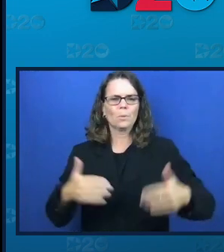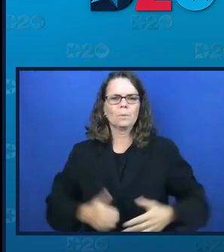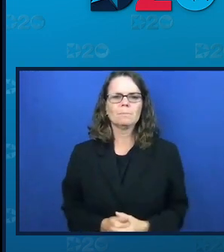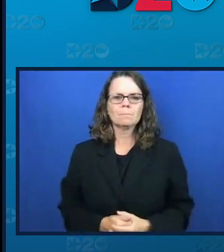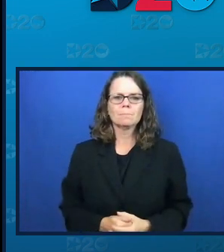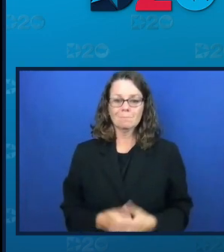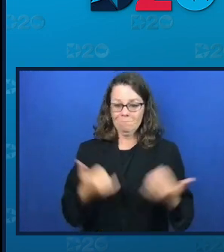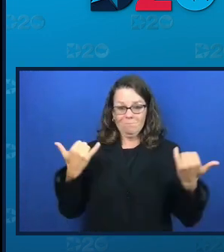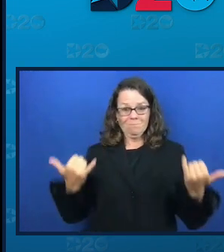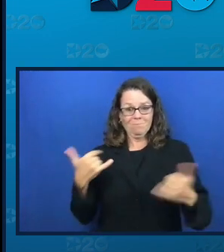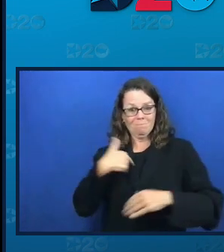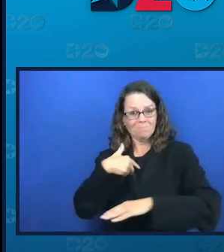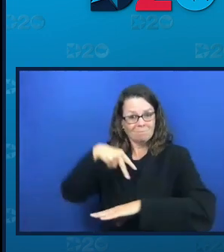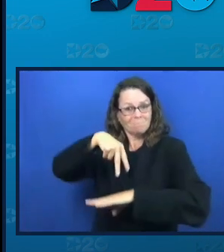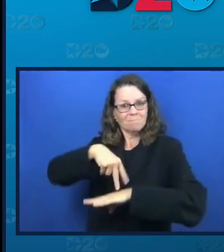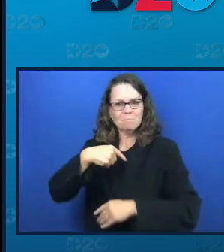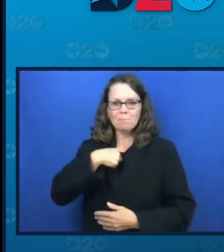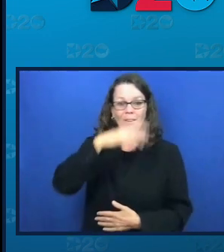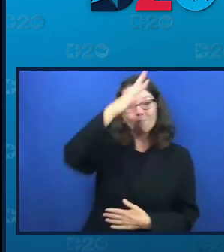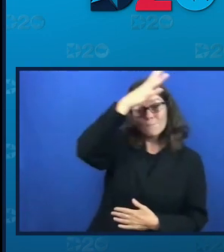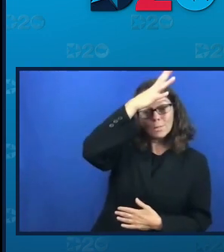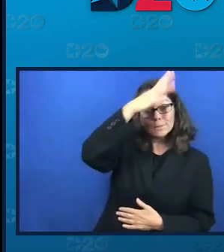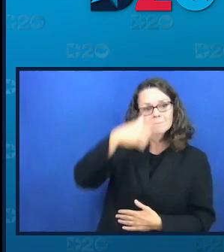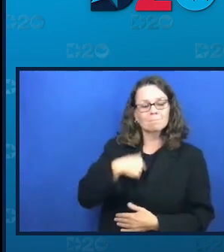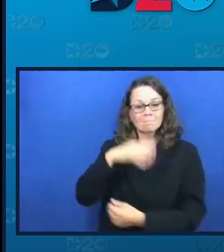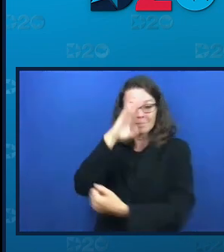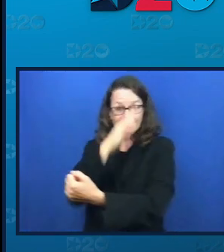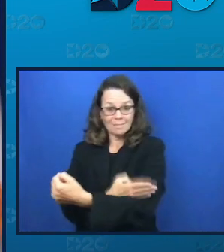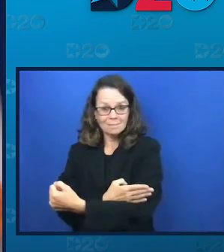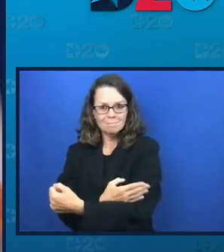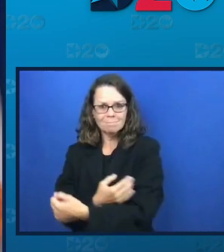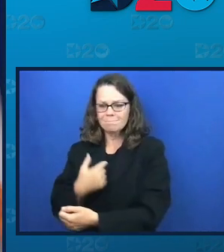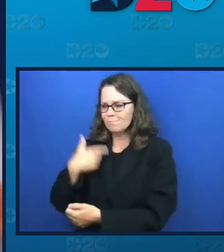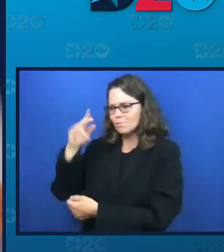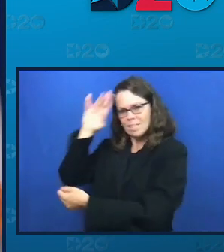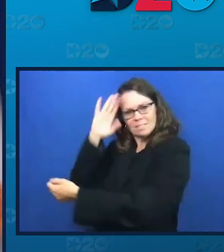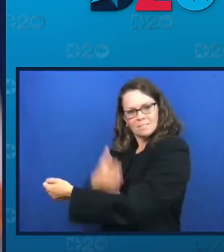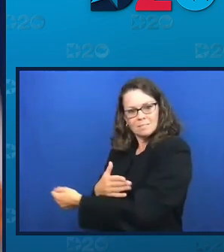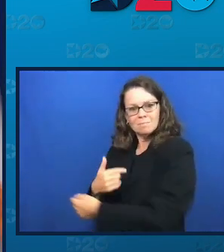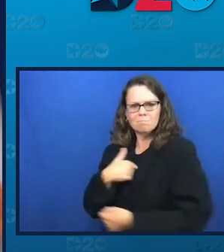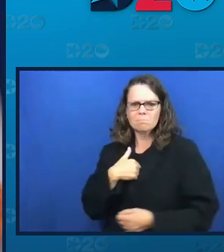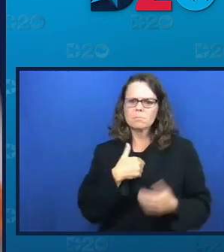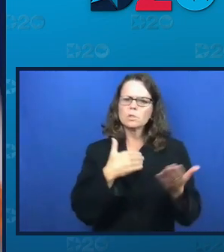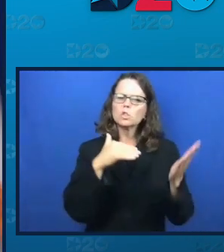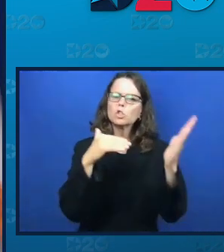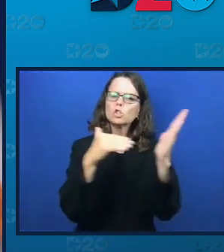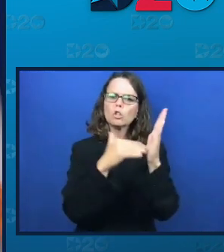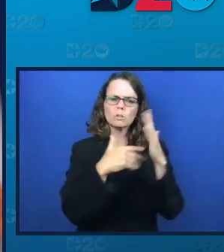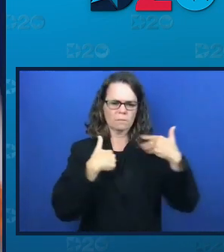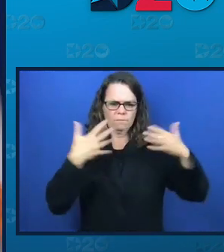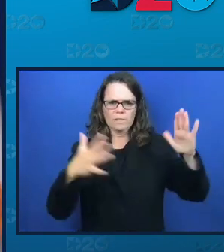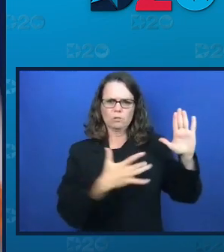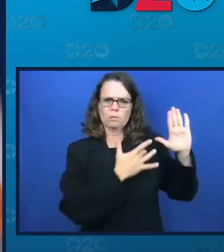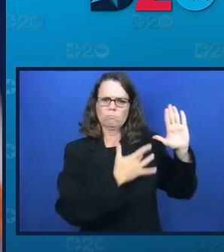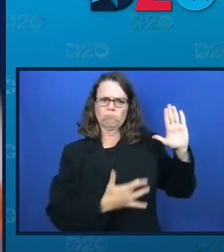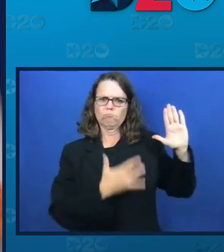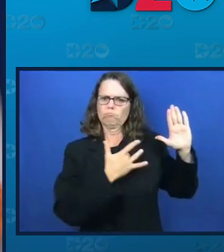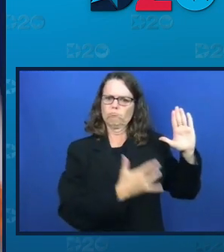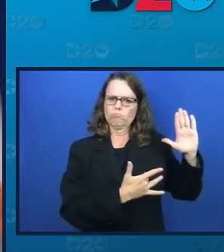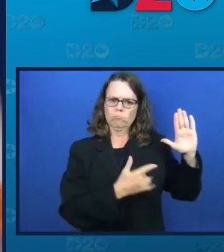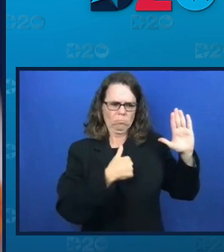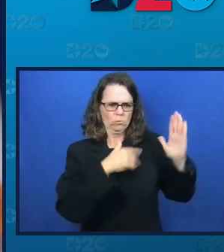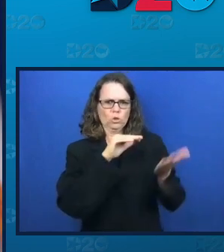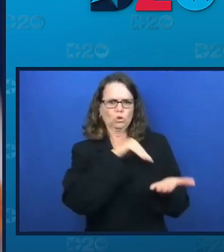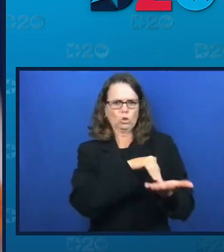who swore an oath, and as an American who loves my country, I can tell you that Joe Biden is the man I trust to look out for